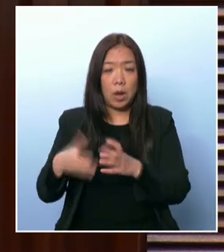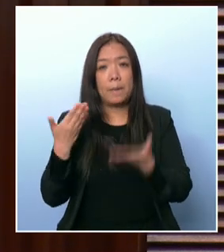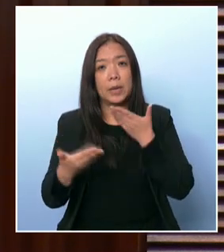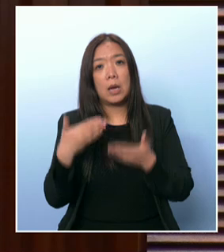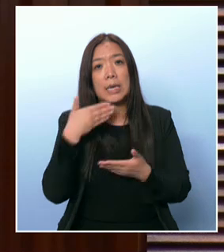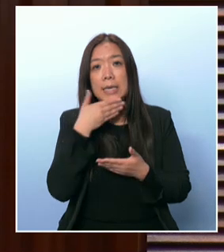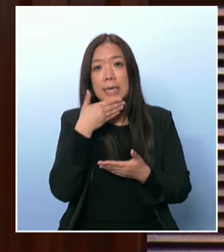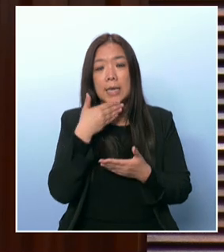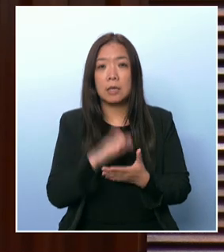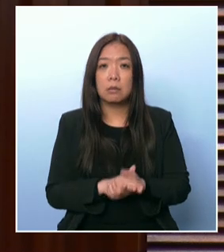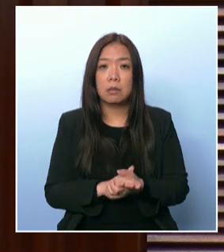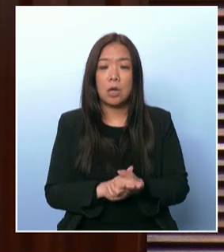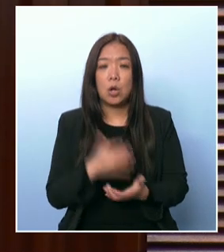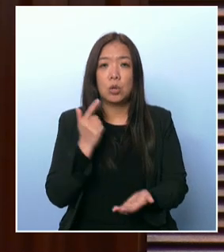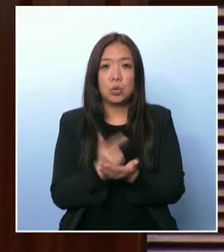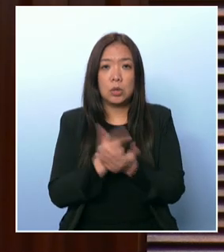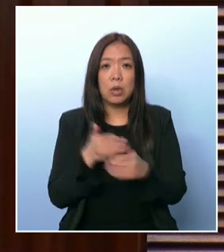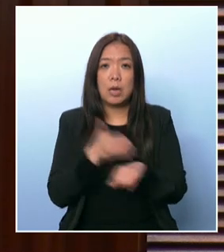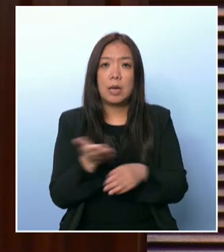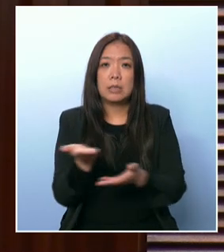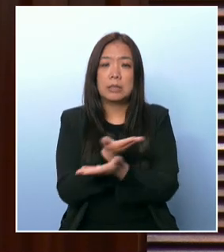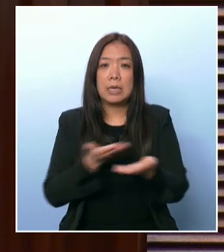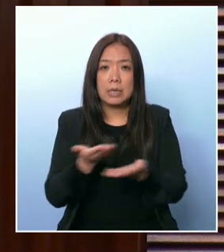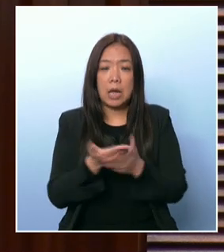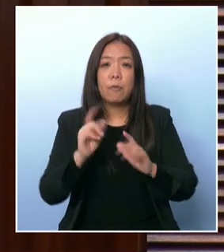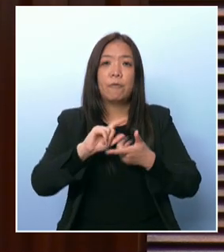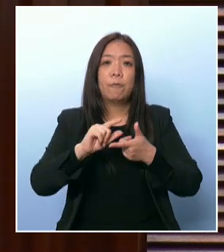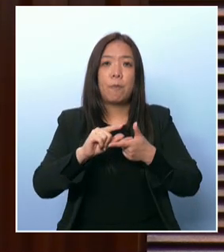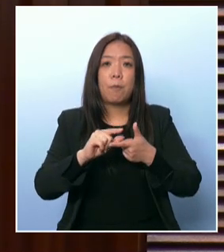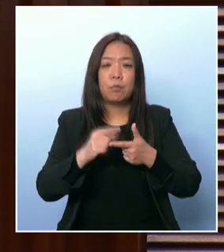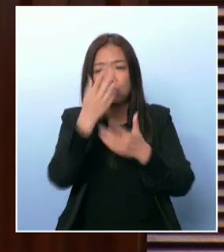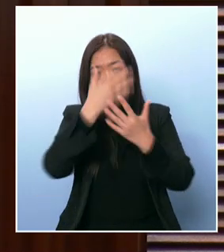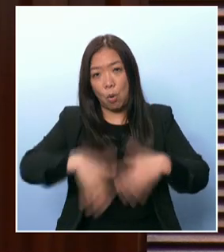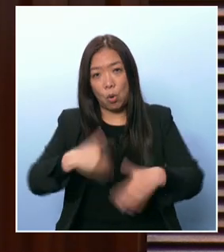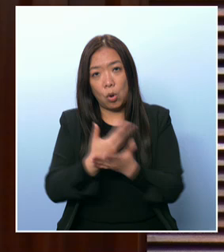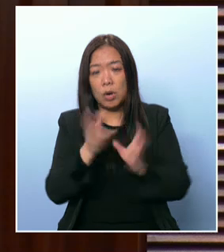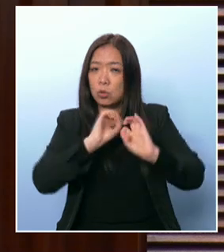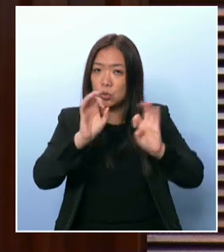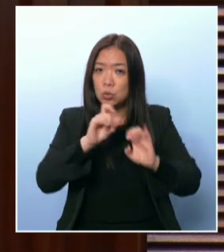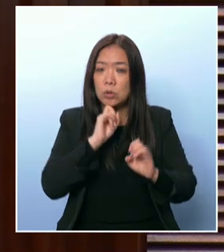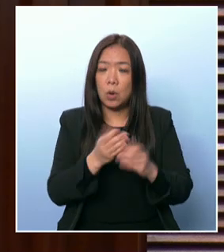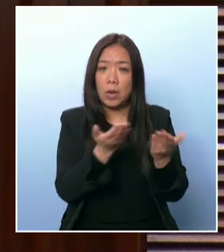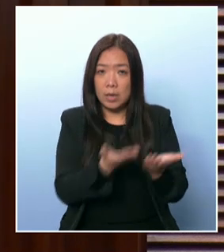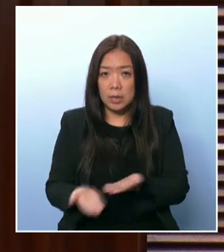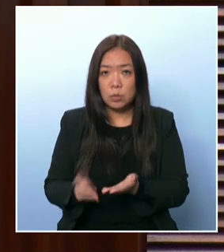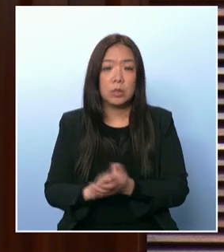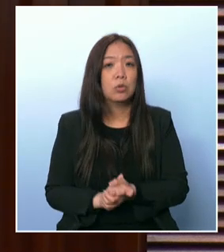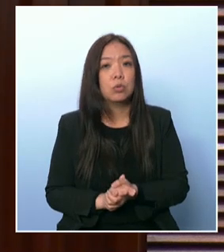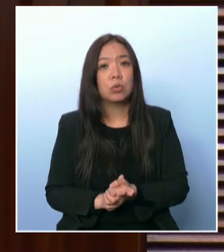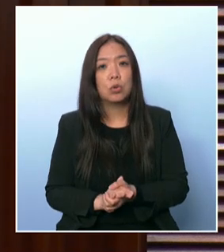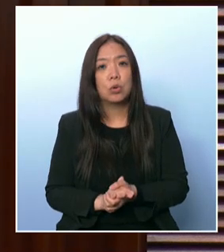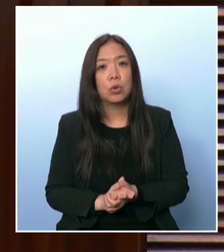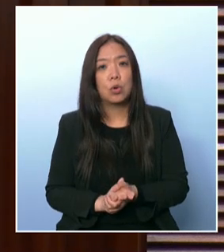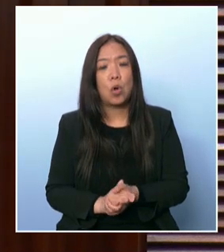Now, the targeted groups for the vaccination are mainly young persons, so we will